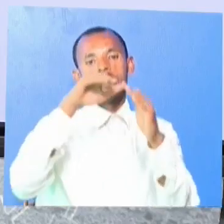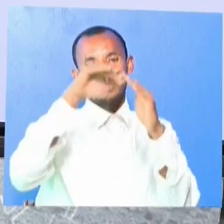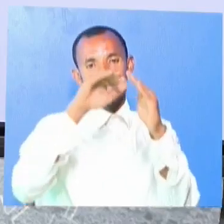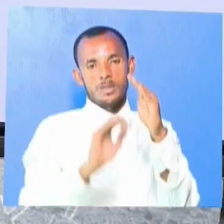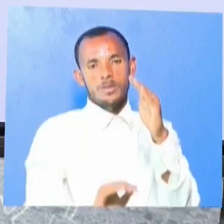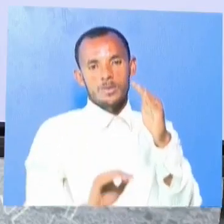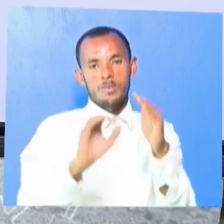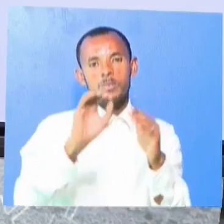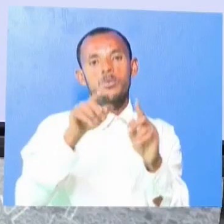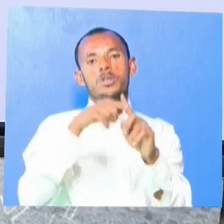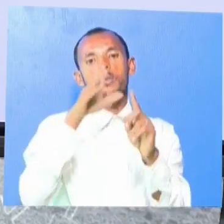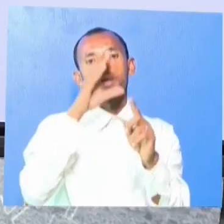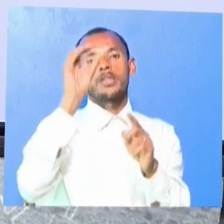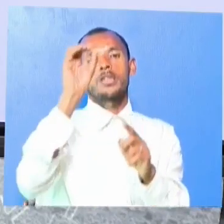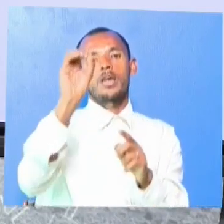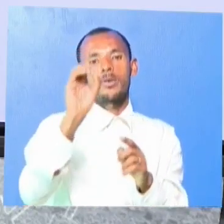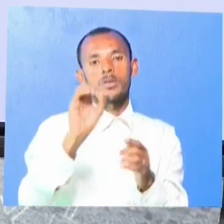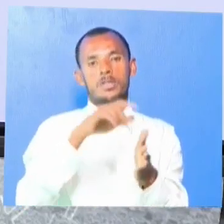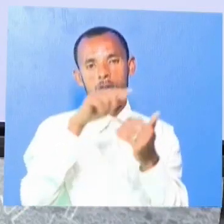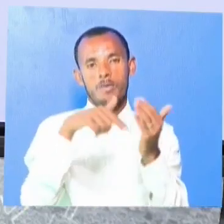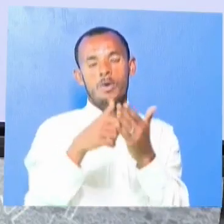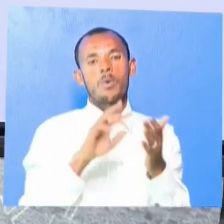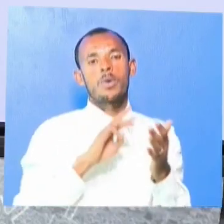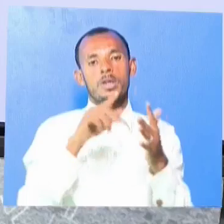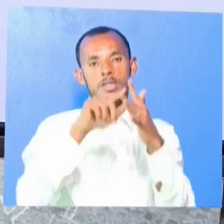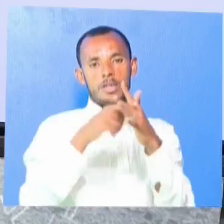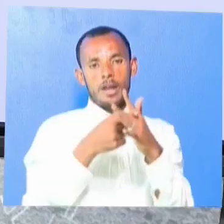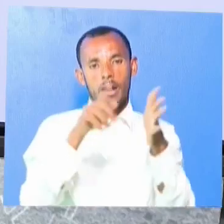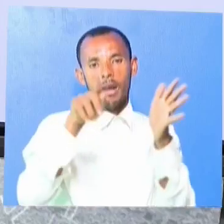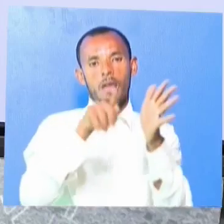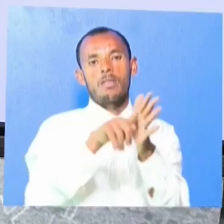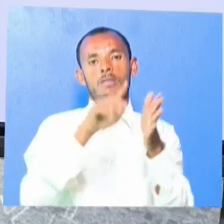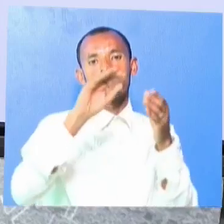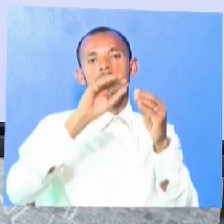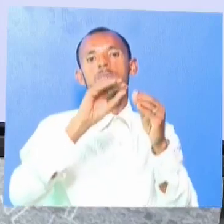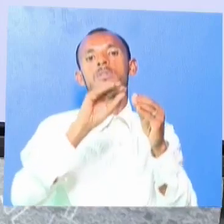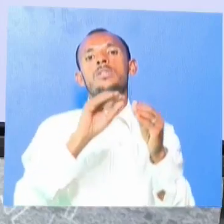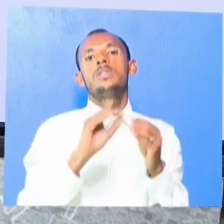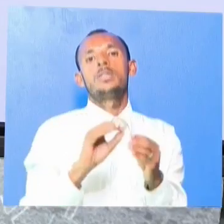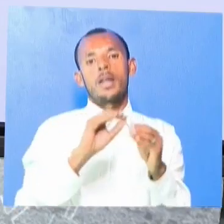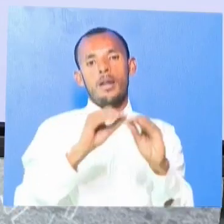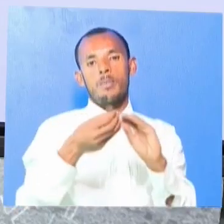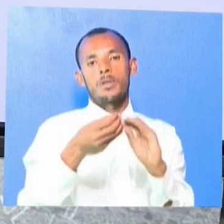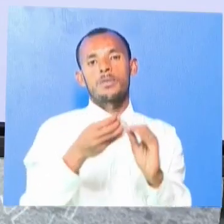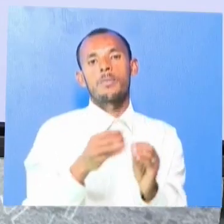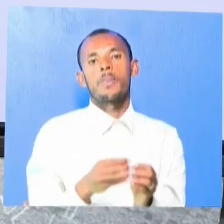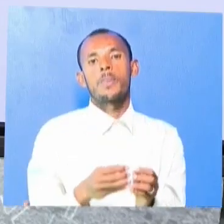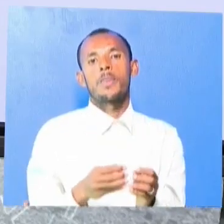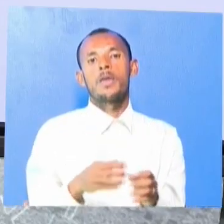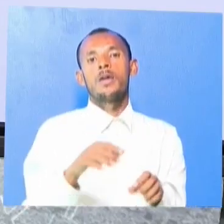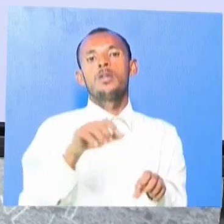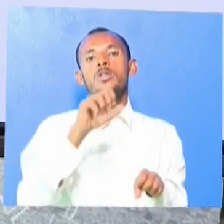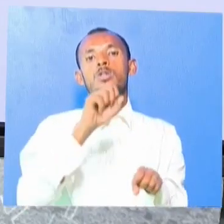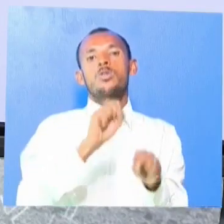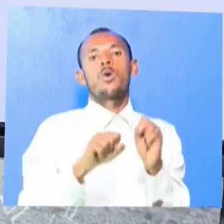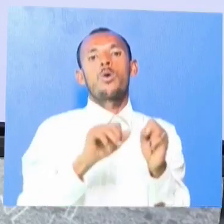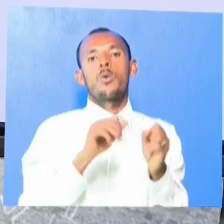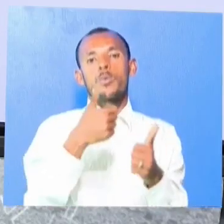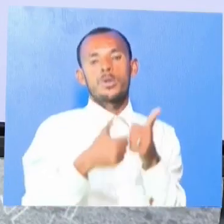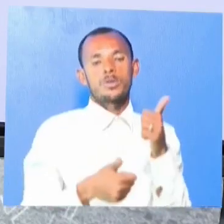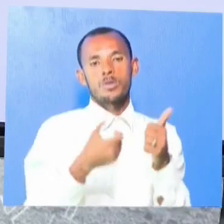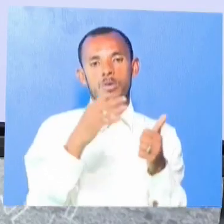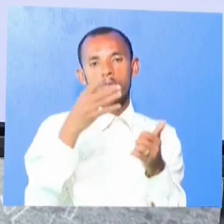positive and 0. Therefore, we'll start from negative numbers since they are small. So, which of these